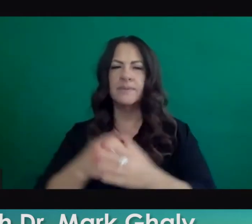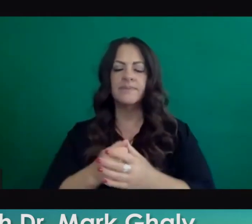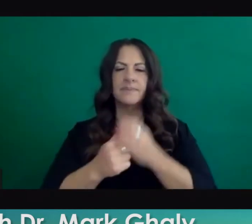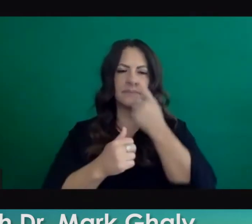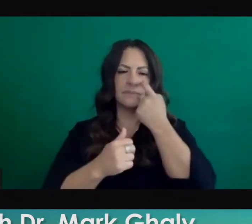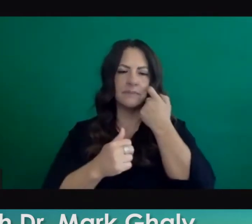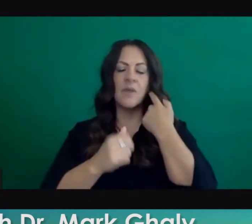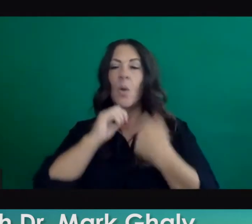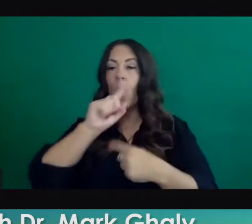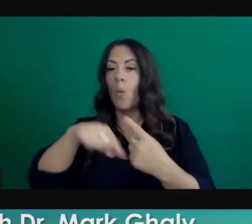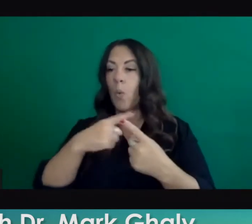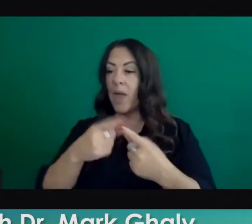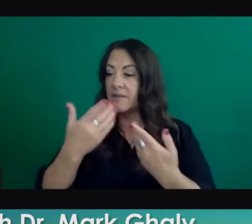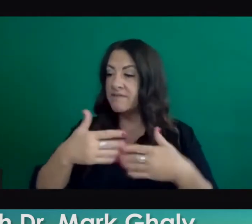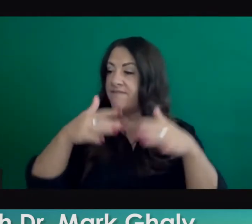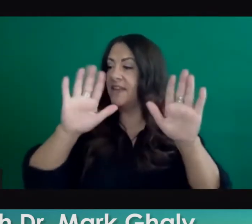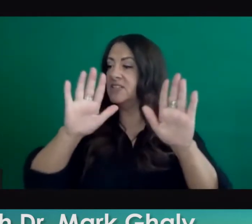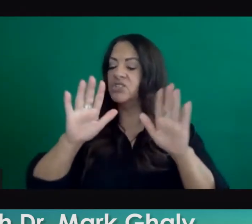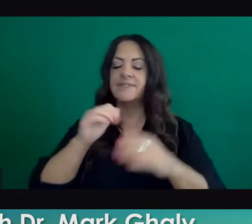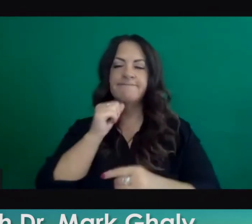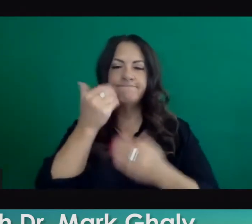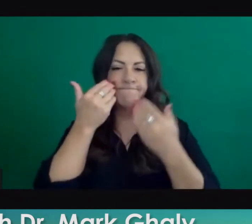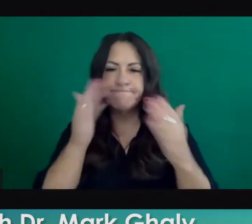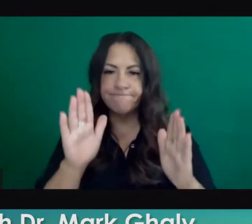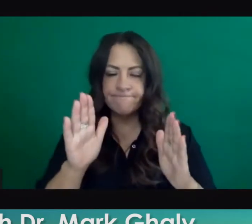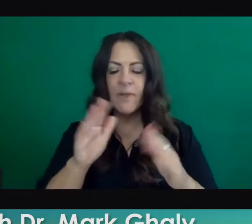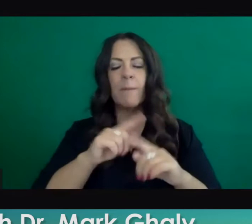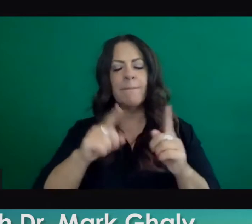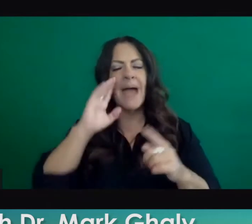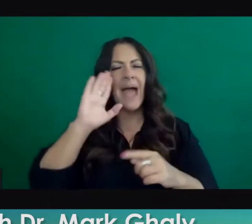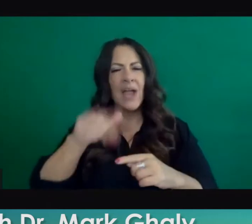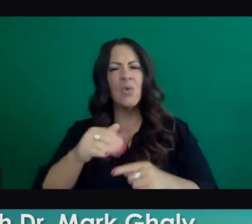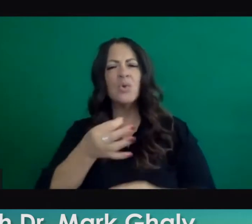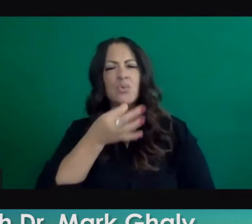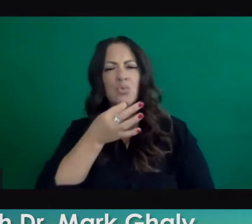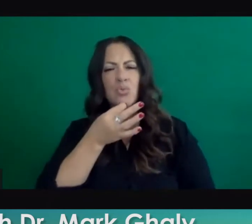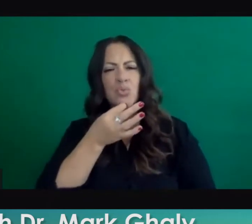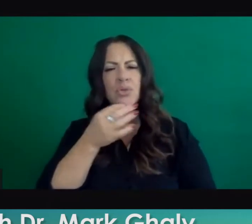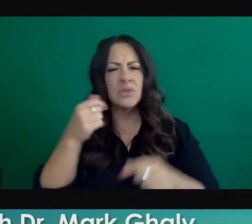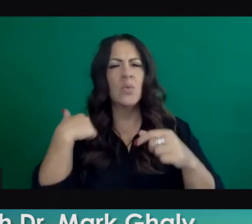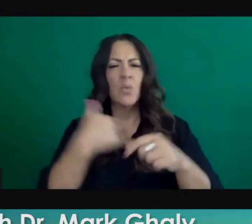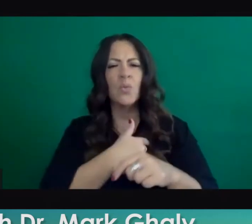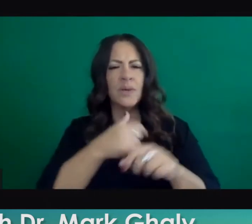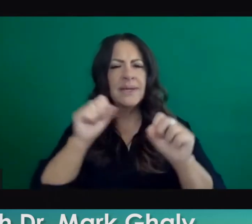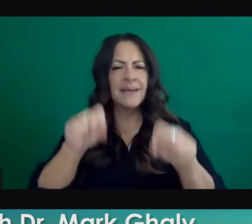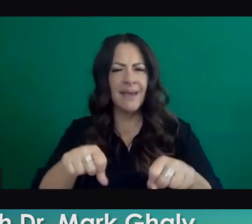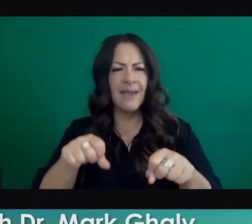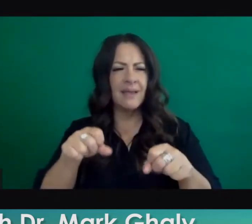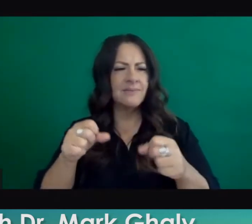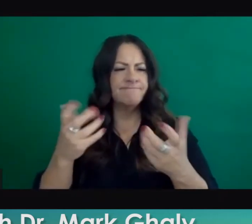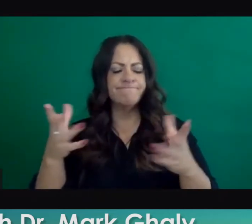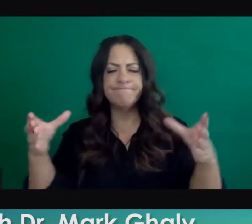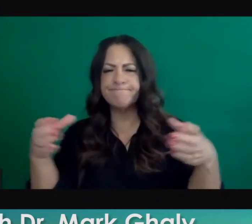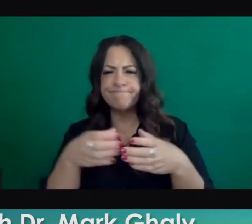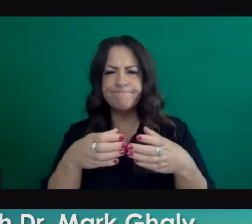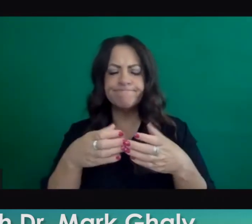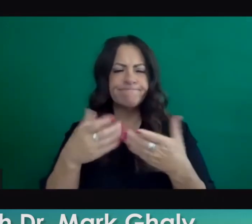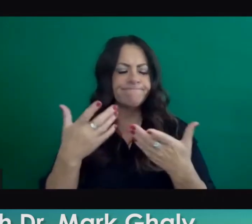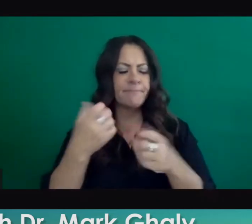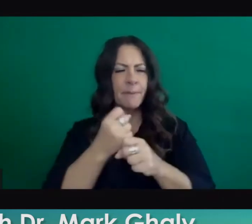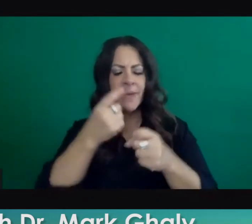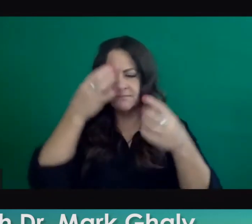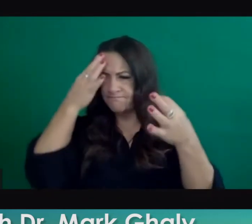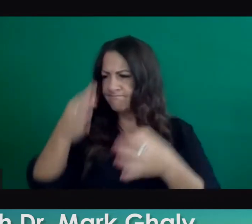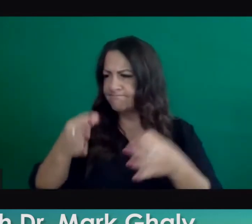wrap up. I will tell you that they will wrap up as soon as we come to really hear